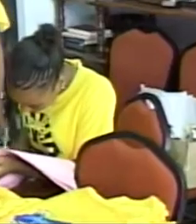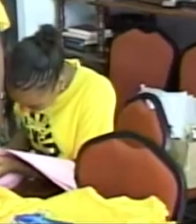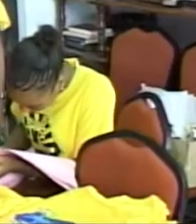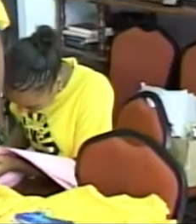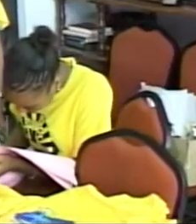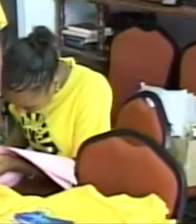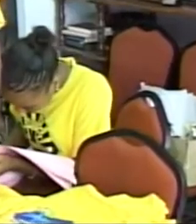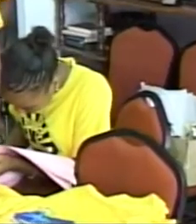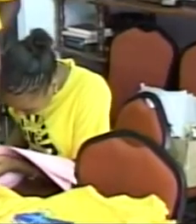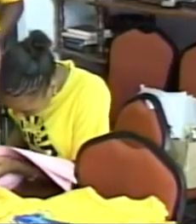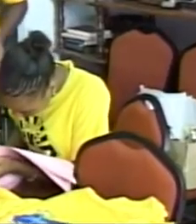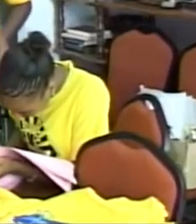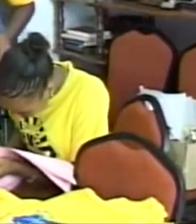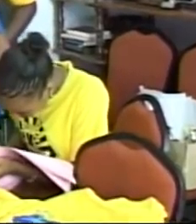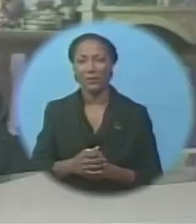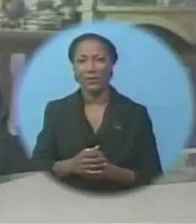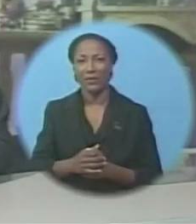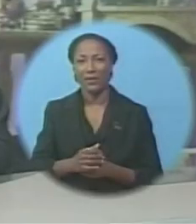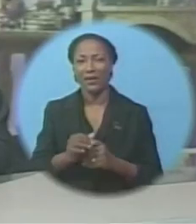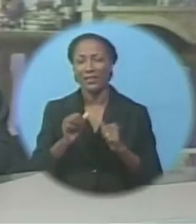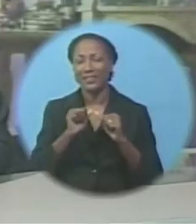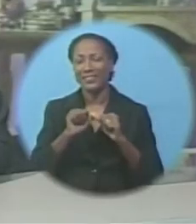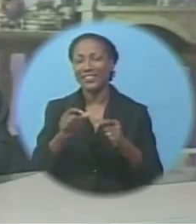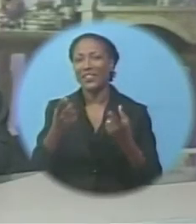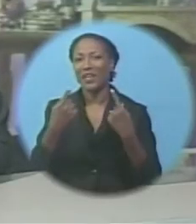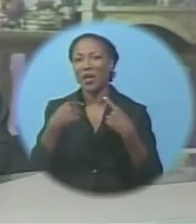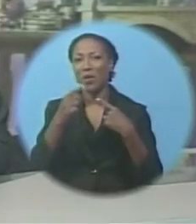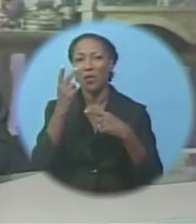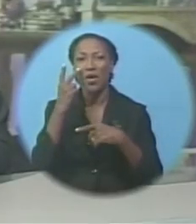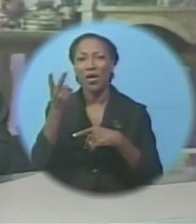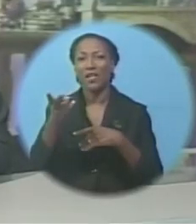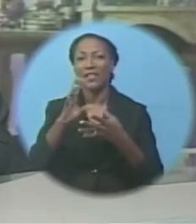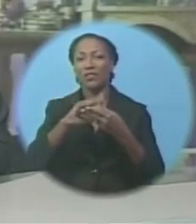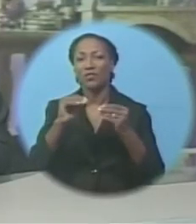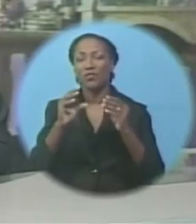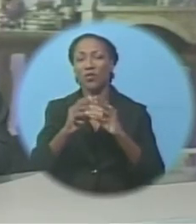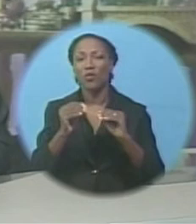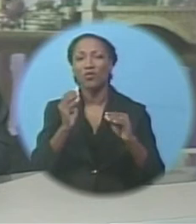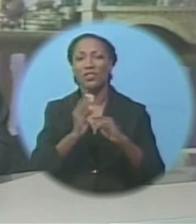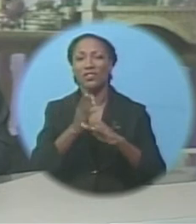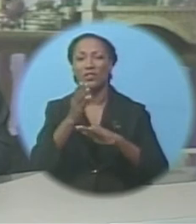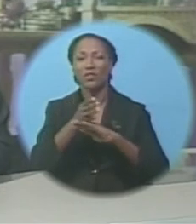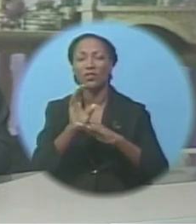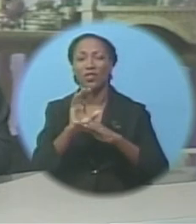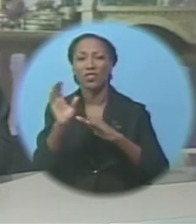for Barbados. And still to come, a look at some of the stories making